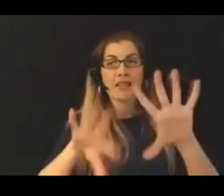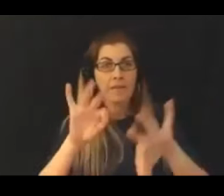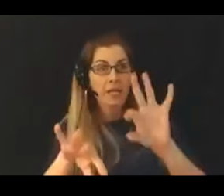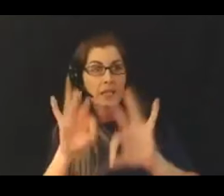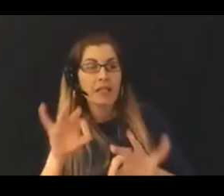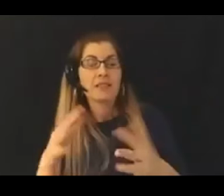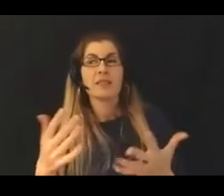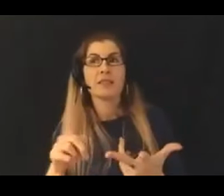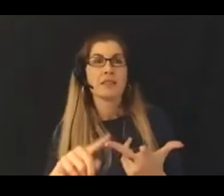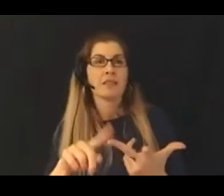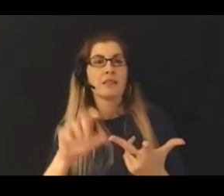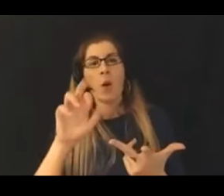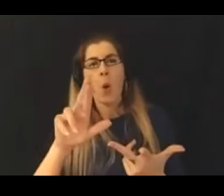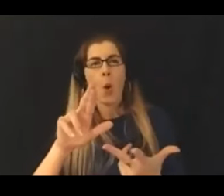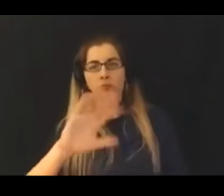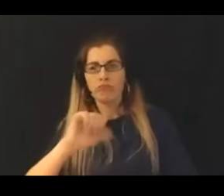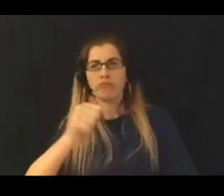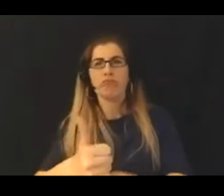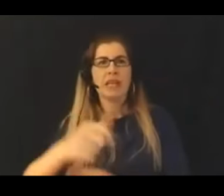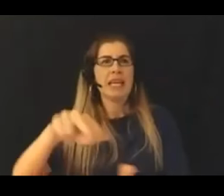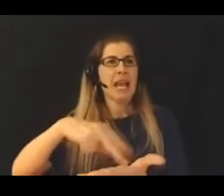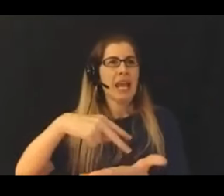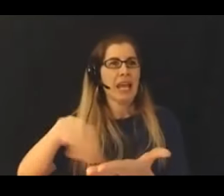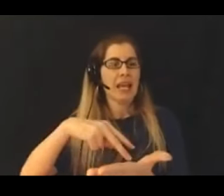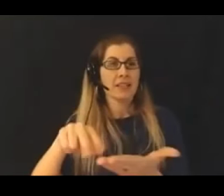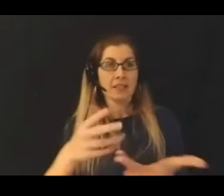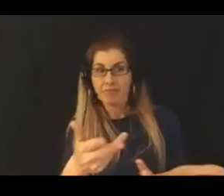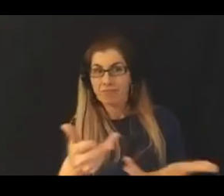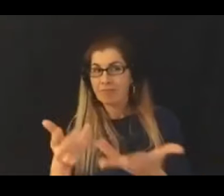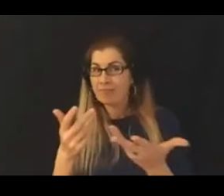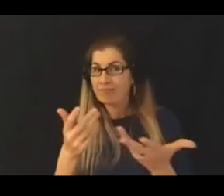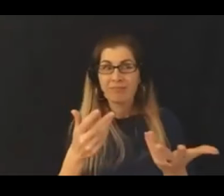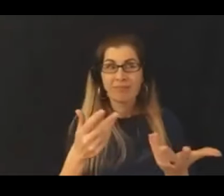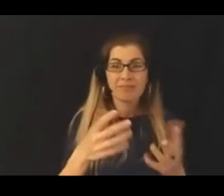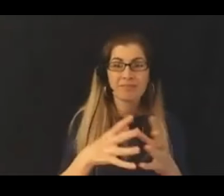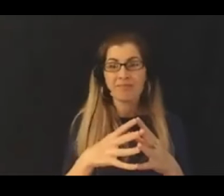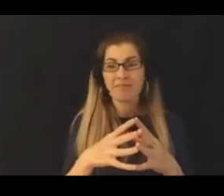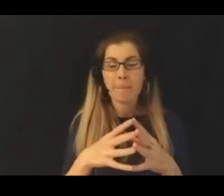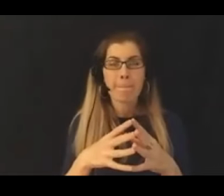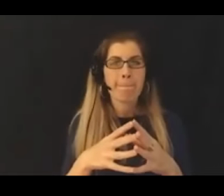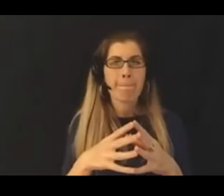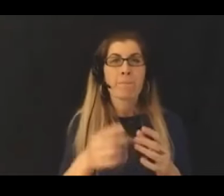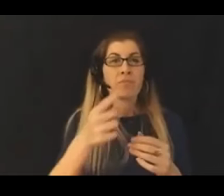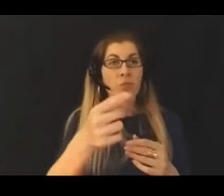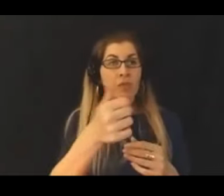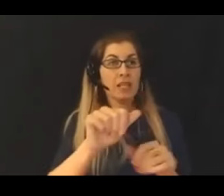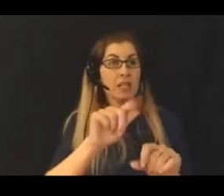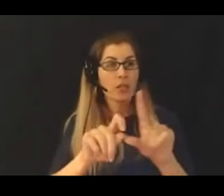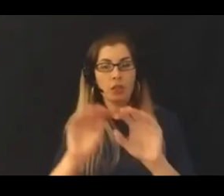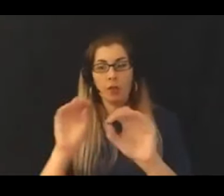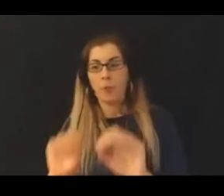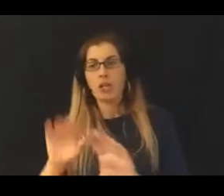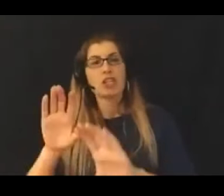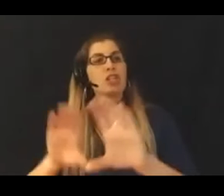or the implementation of the dance. So I guess you know, put those in the chat,